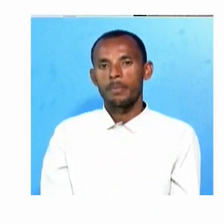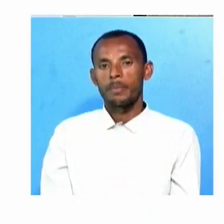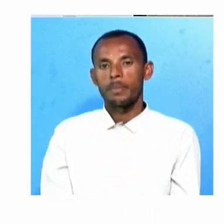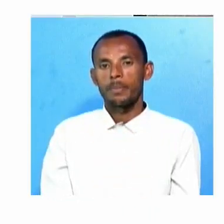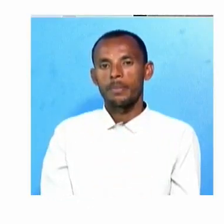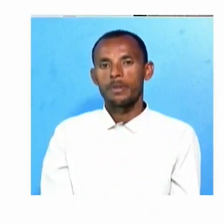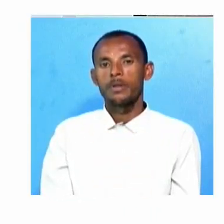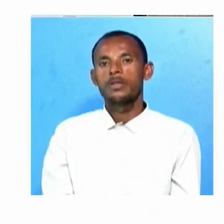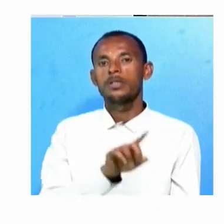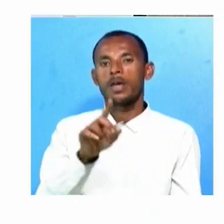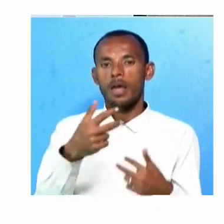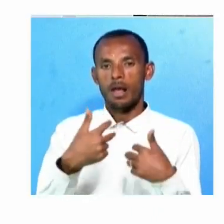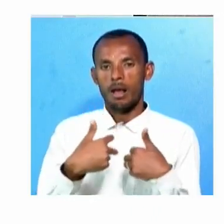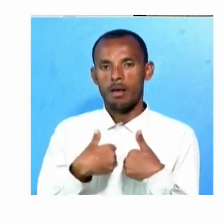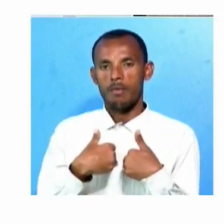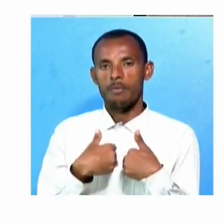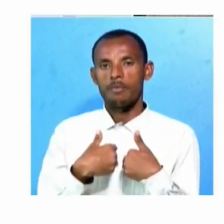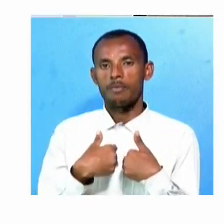they have